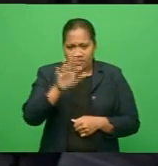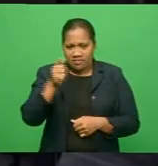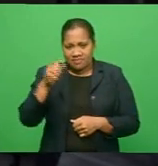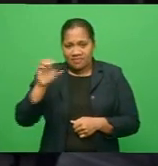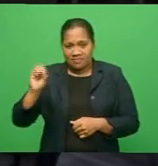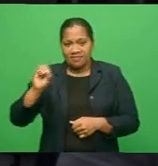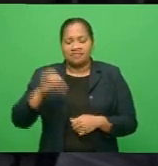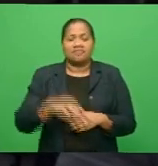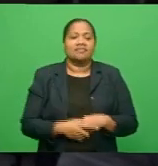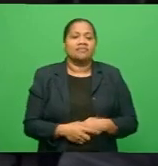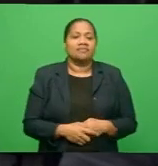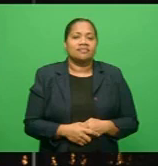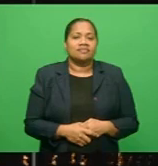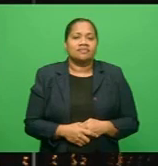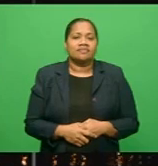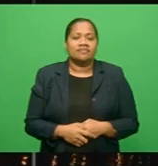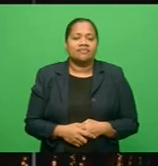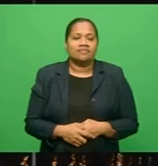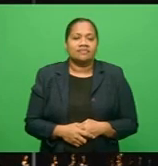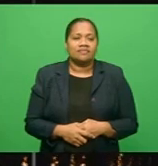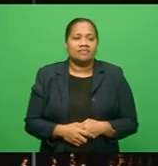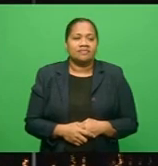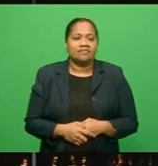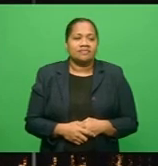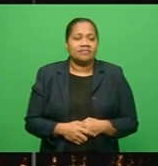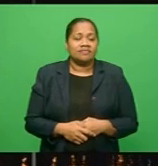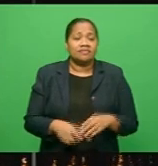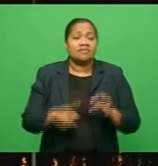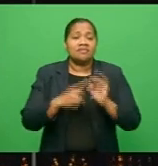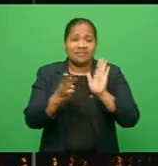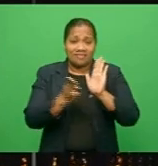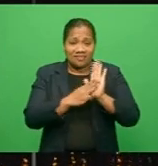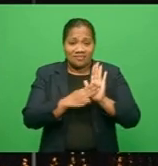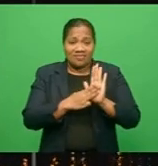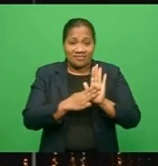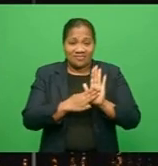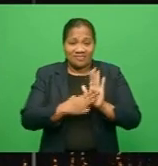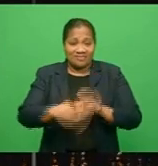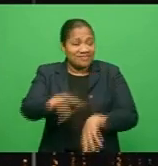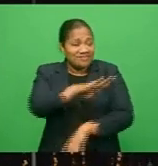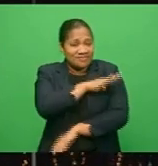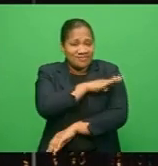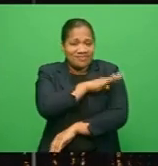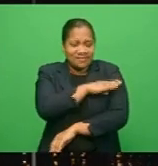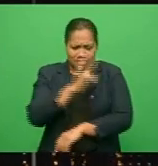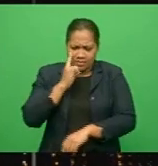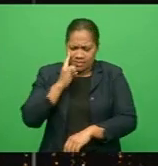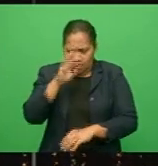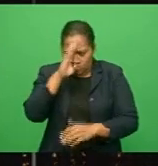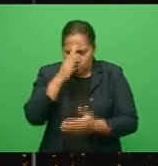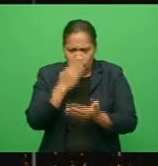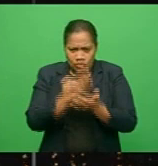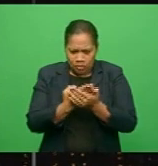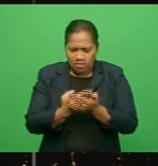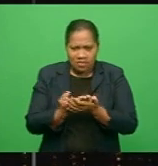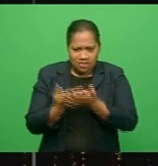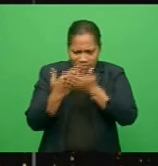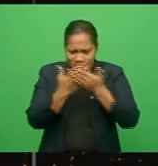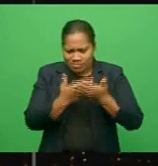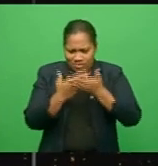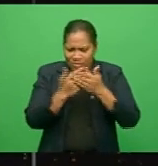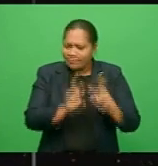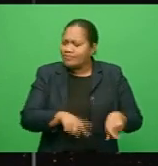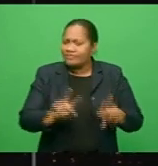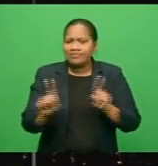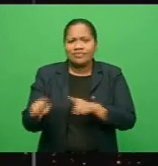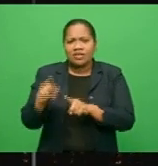Nunga, FBC News. Prime Minister Voreqe Bainimarama says seeing students able to study, attend classes and